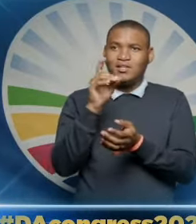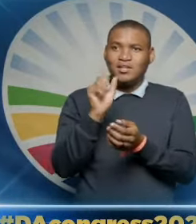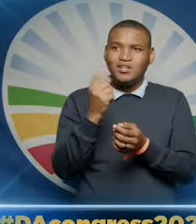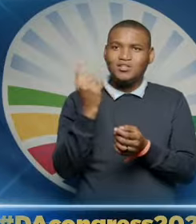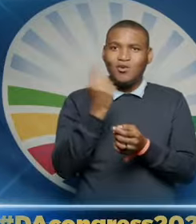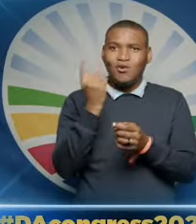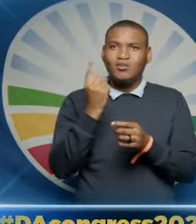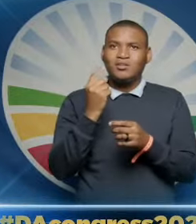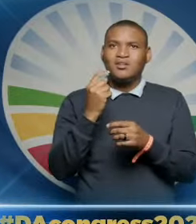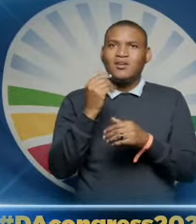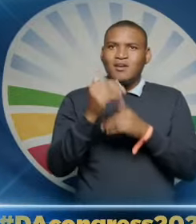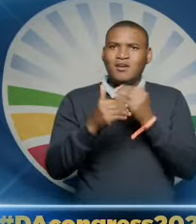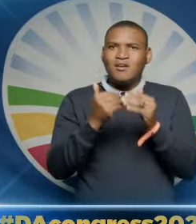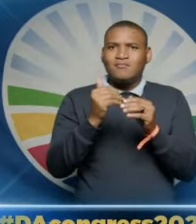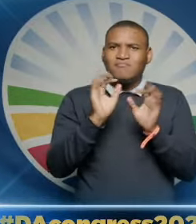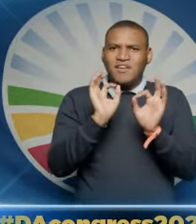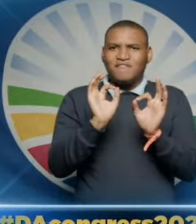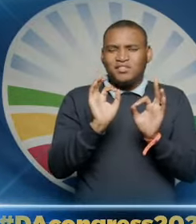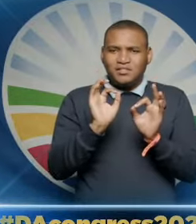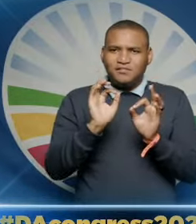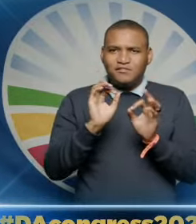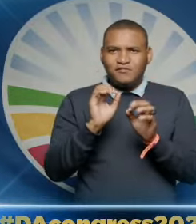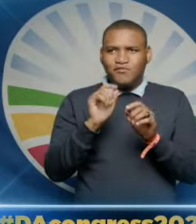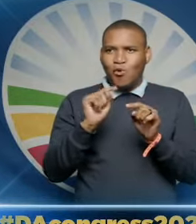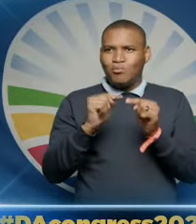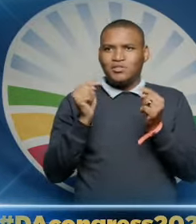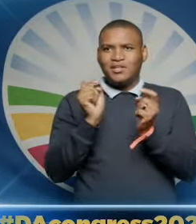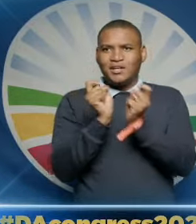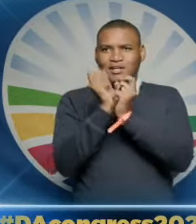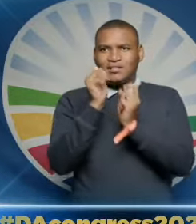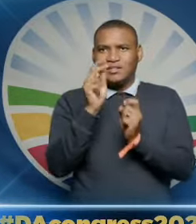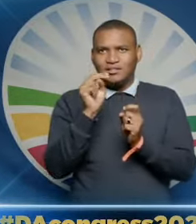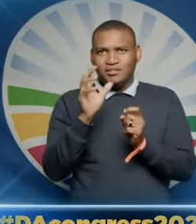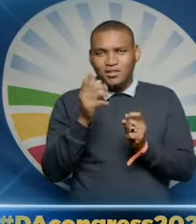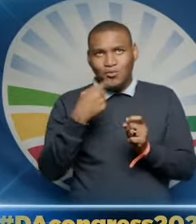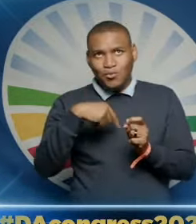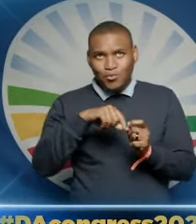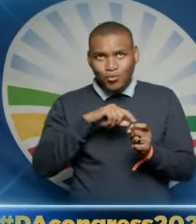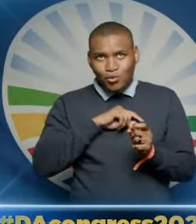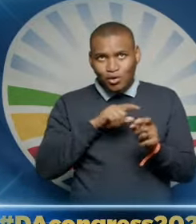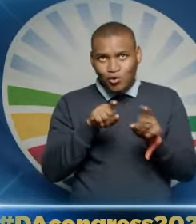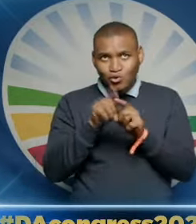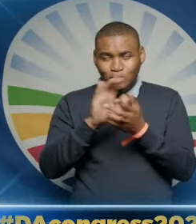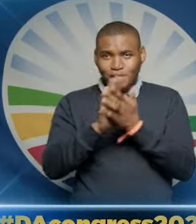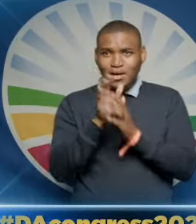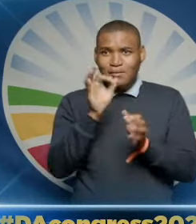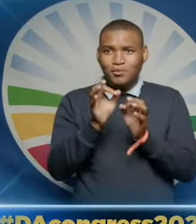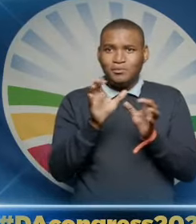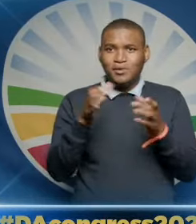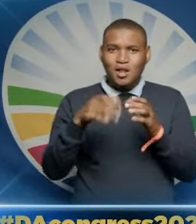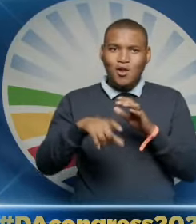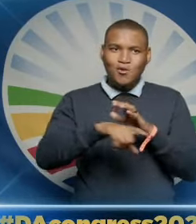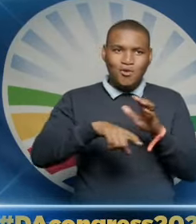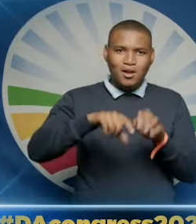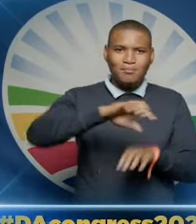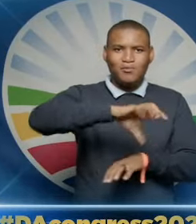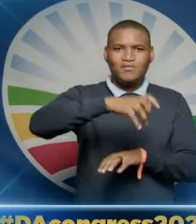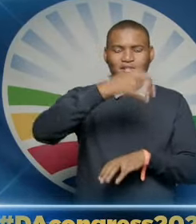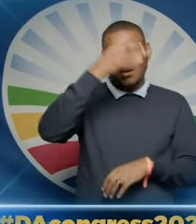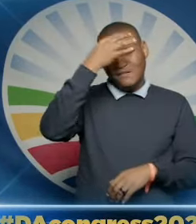effective opposition against the ANC. Then we reoriented our party to become a party of local and provincial